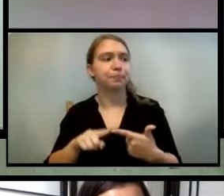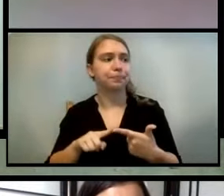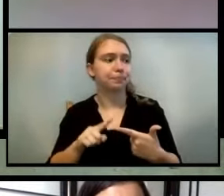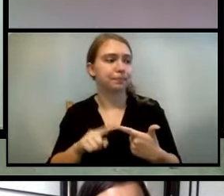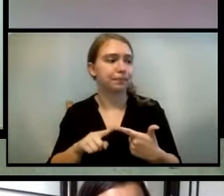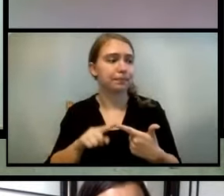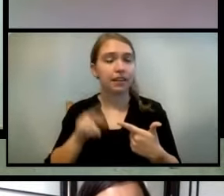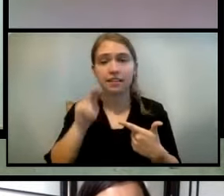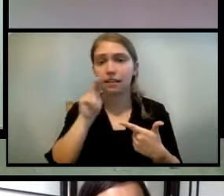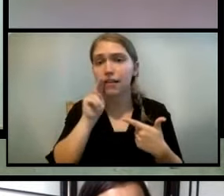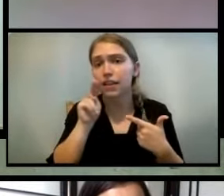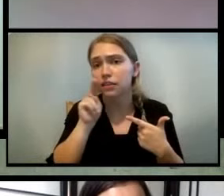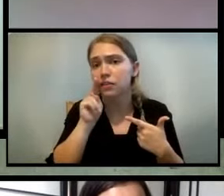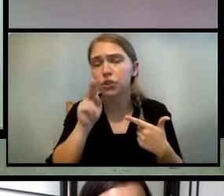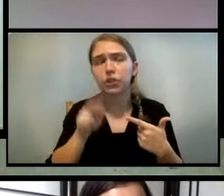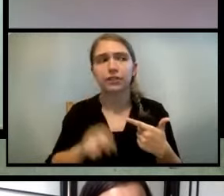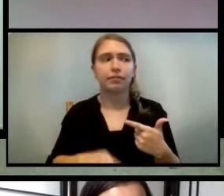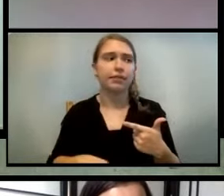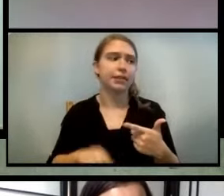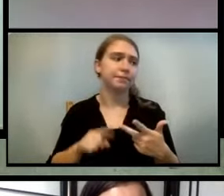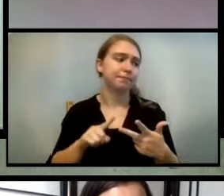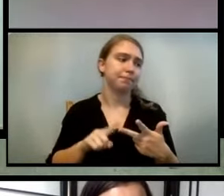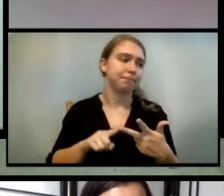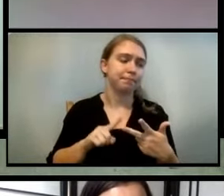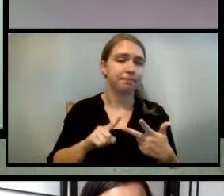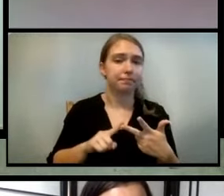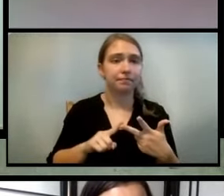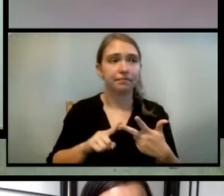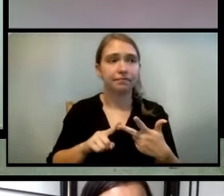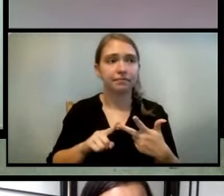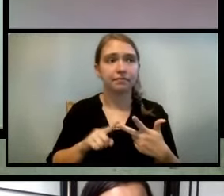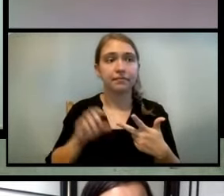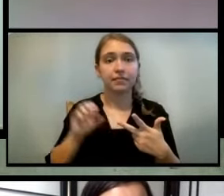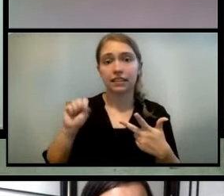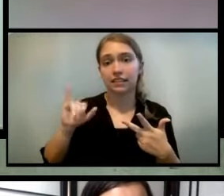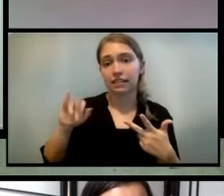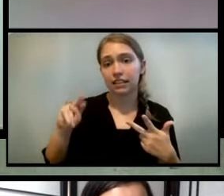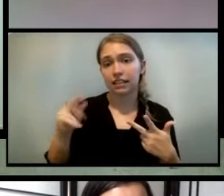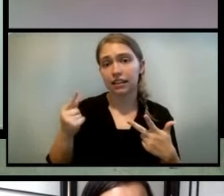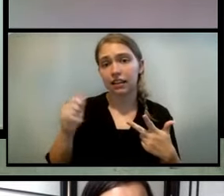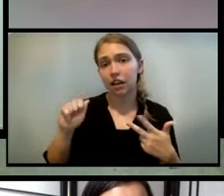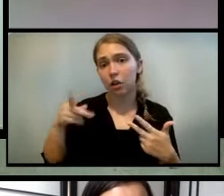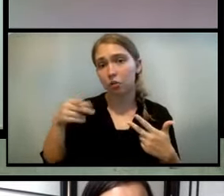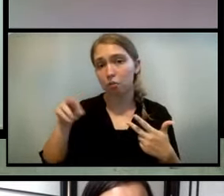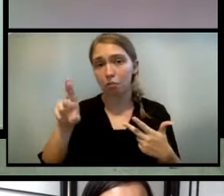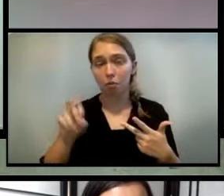and Nigeria and Singapore, they are oddly